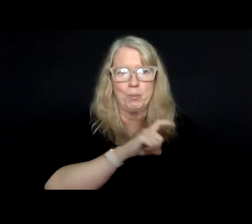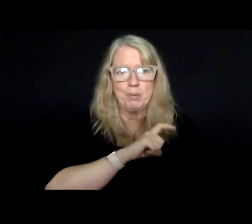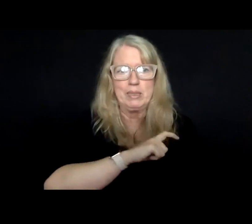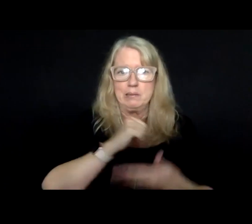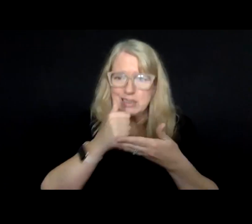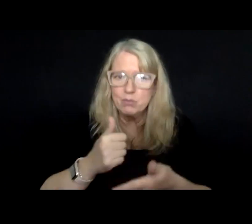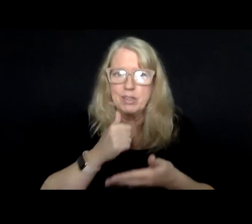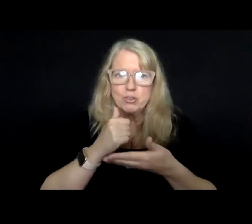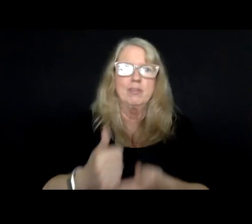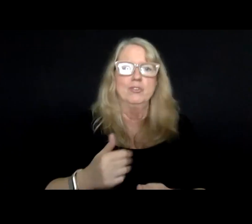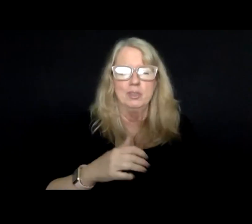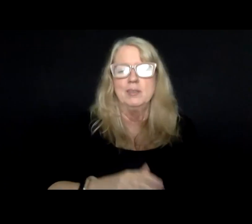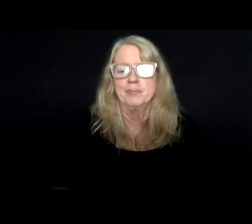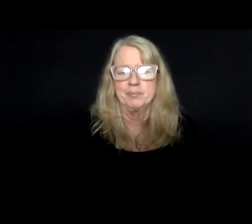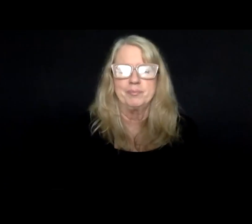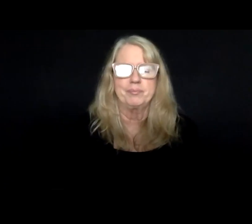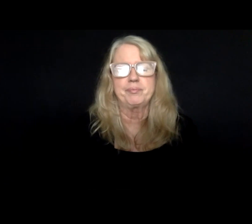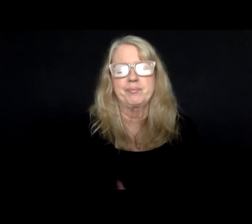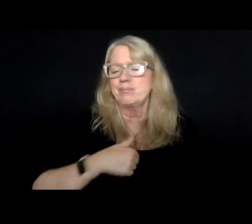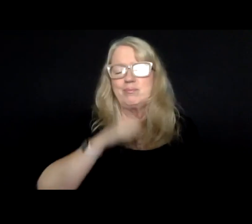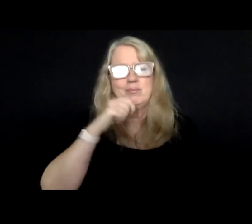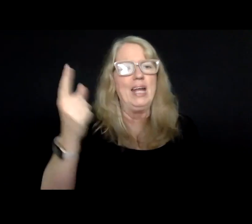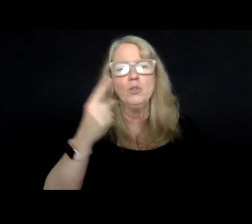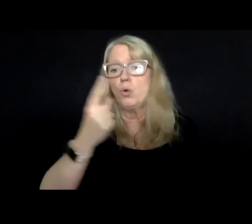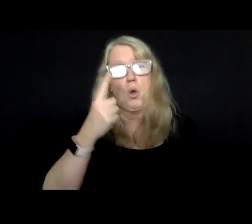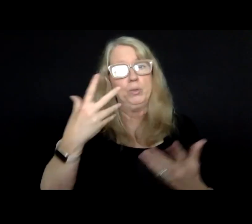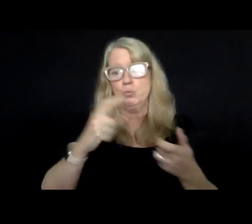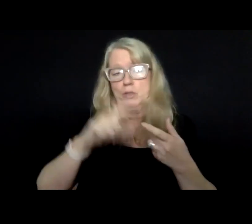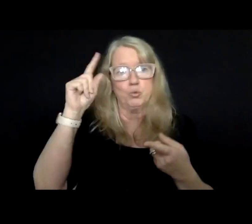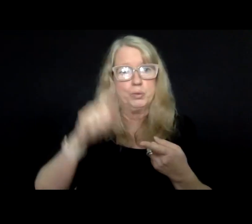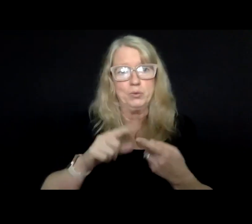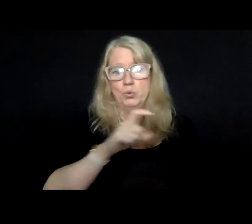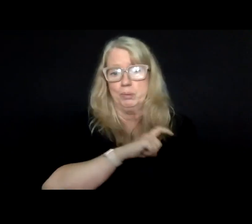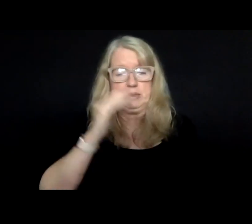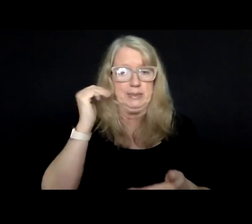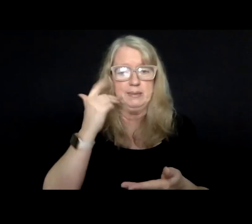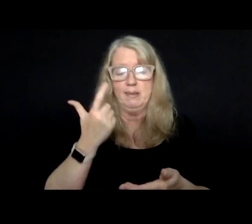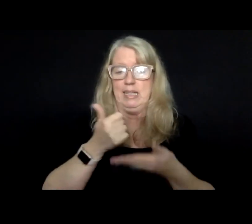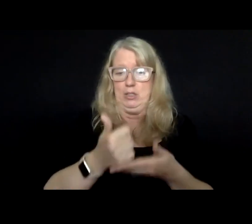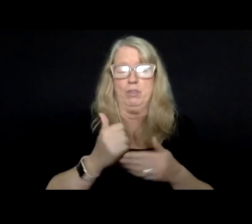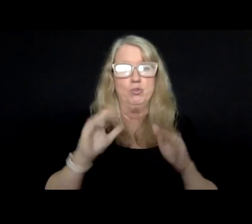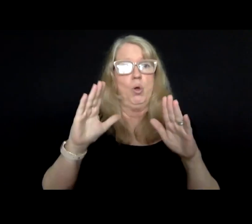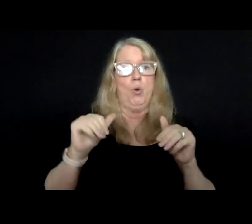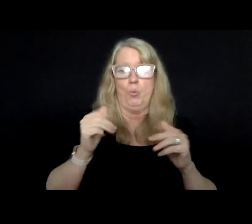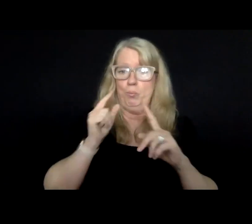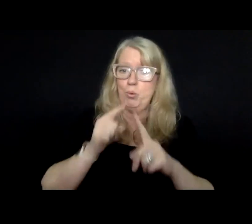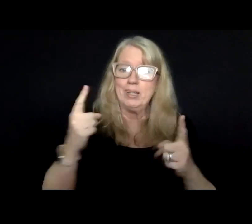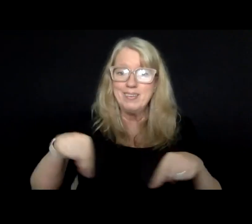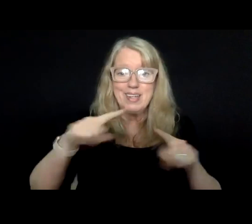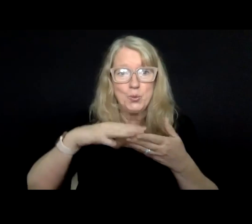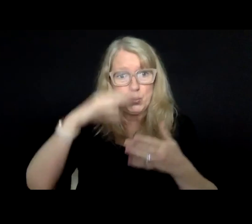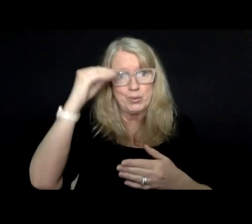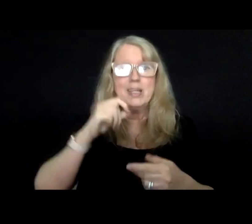intervention. I don't always want to reduce police intervention. And that's kind of what I hope you can take out of this today, that there